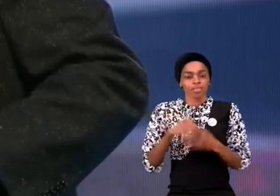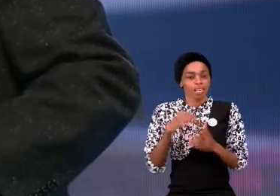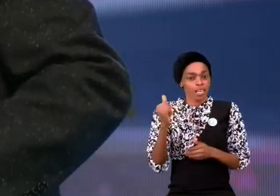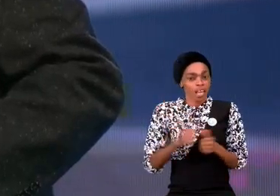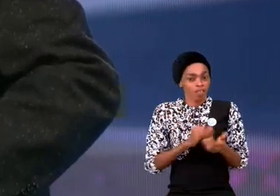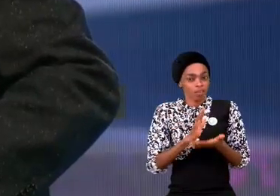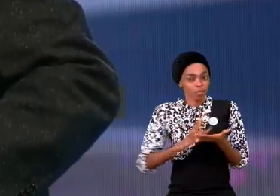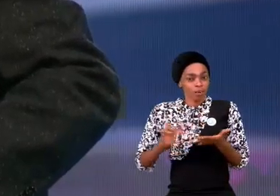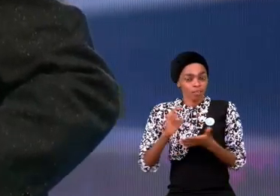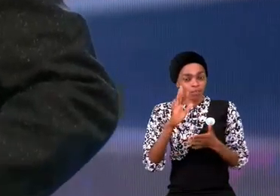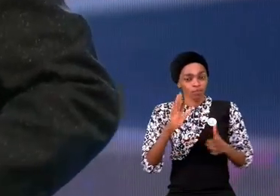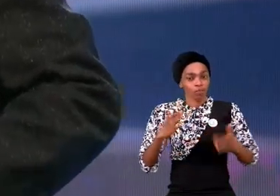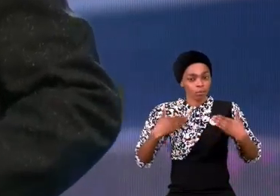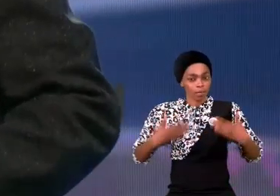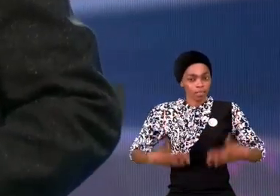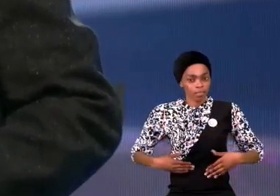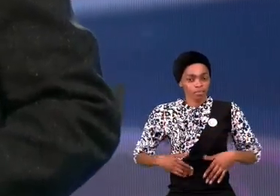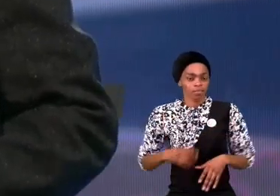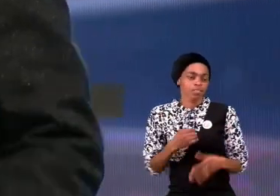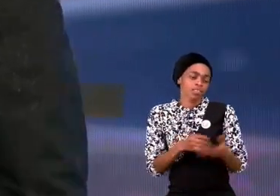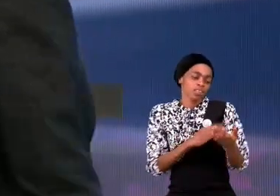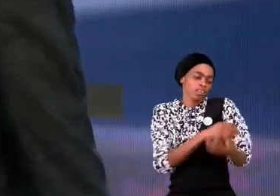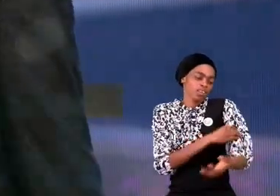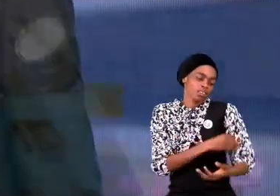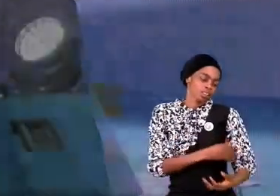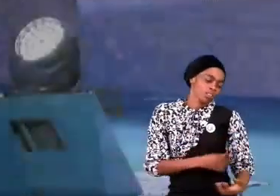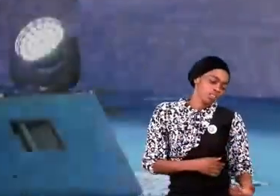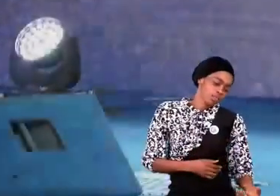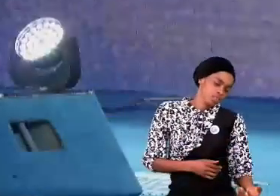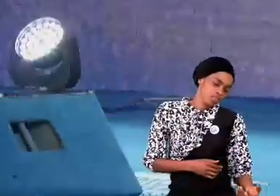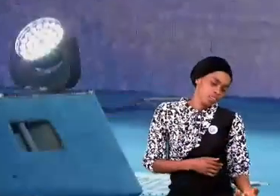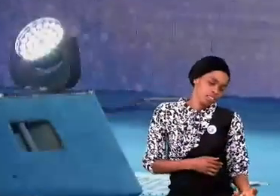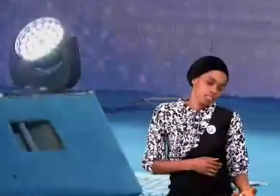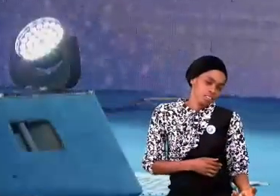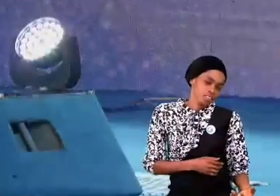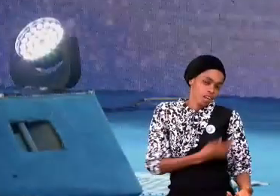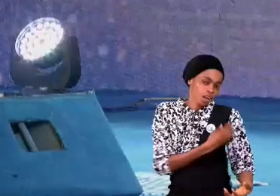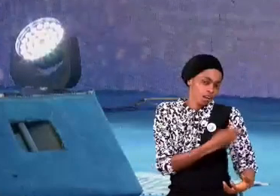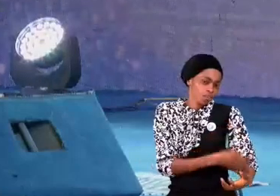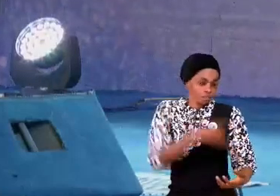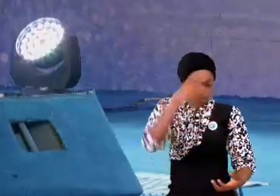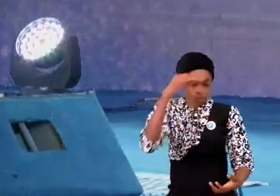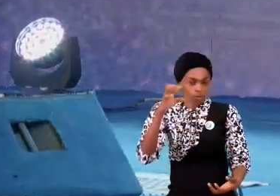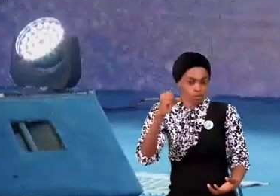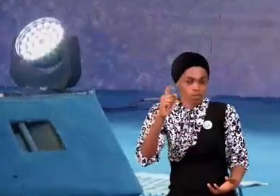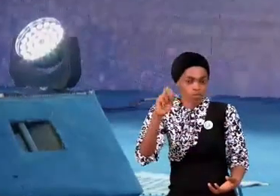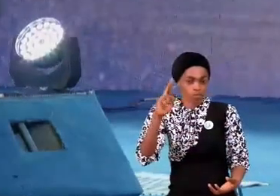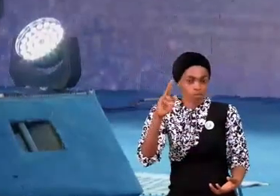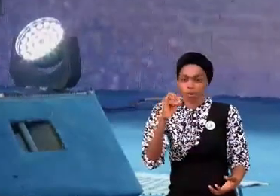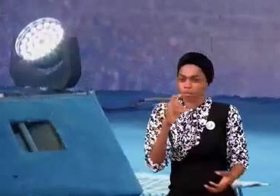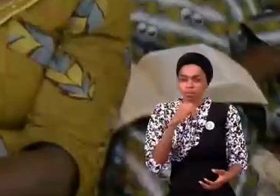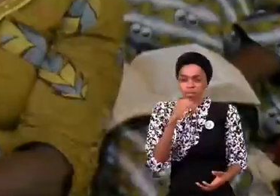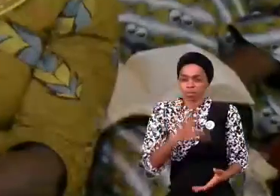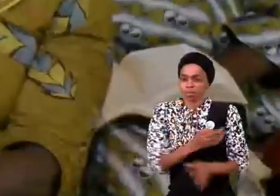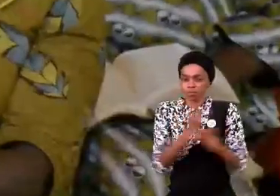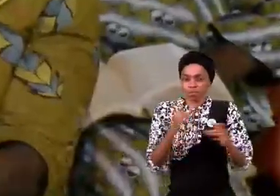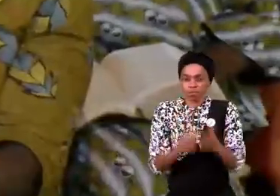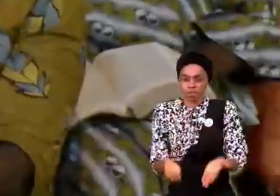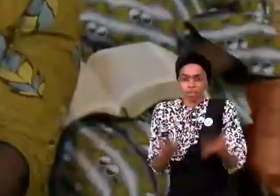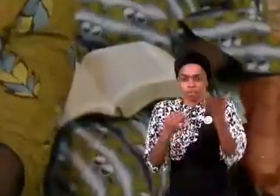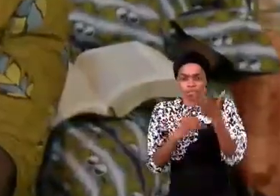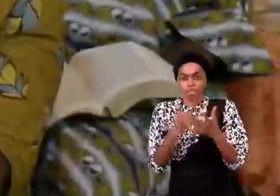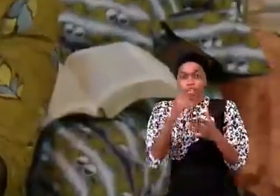that because of stroke, and you're not free to lift it up. You'll be free. You lift it up in Jesus'